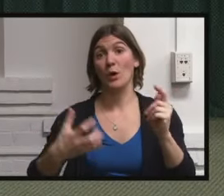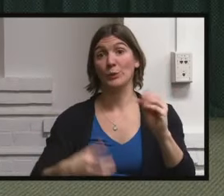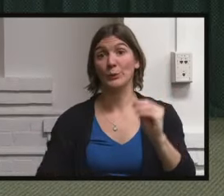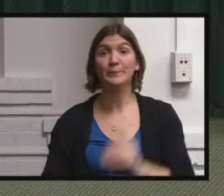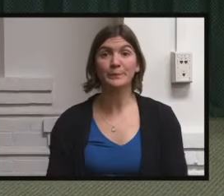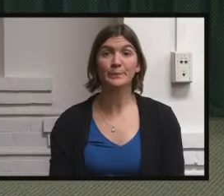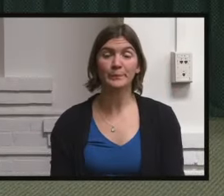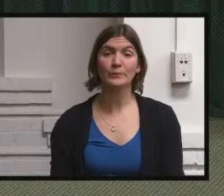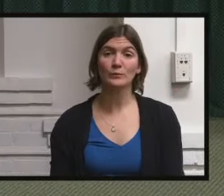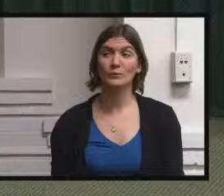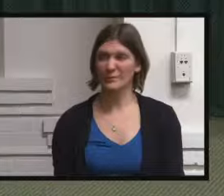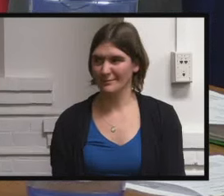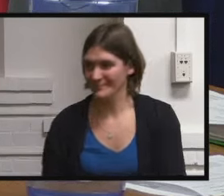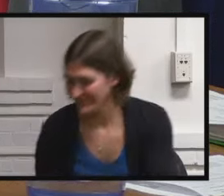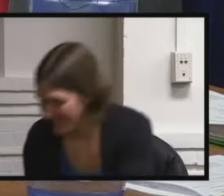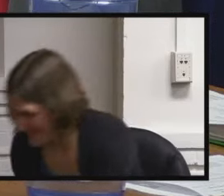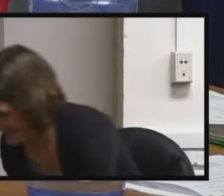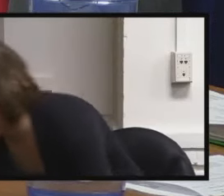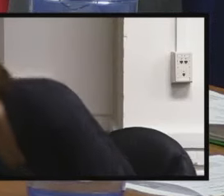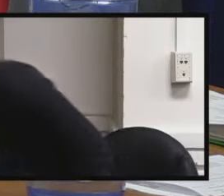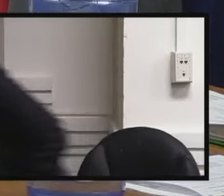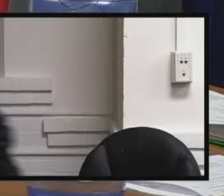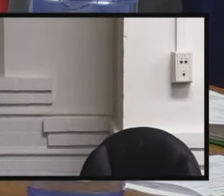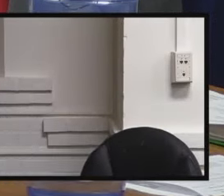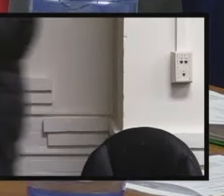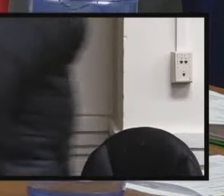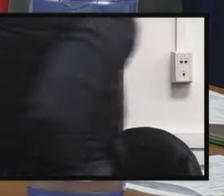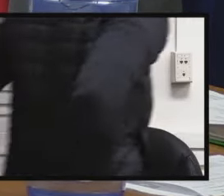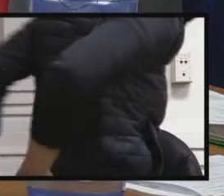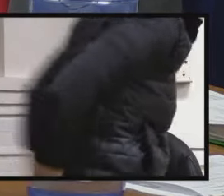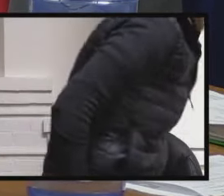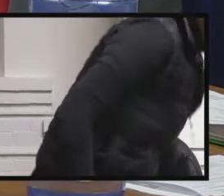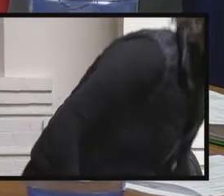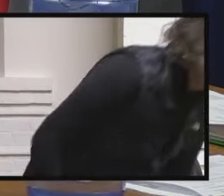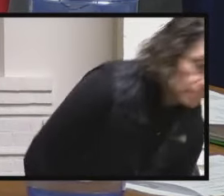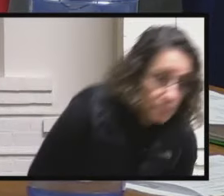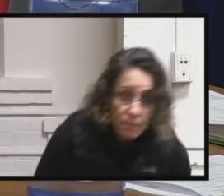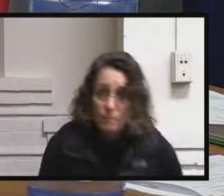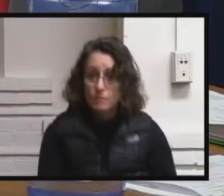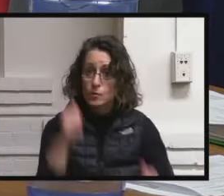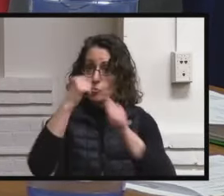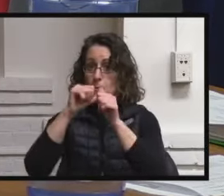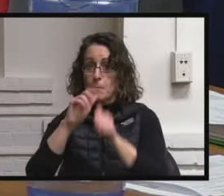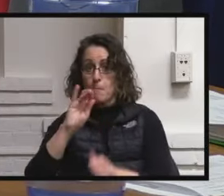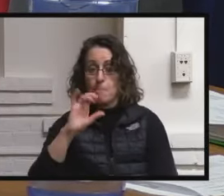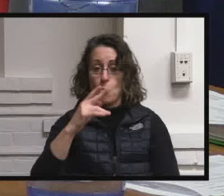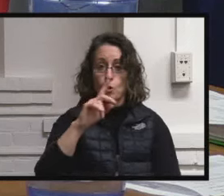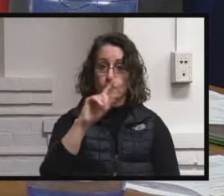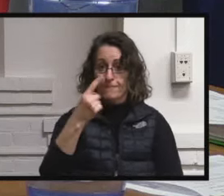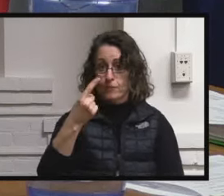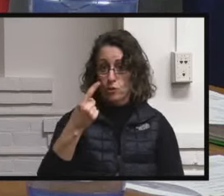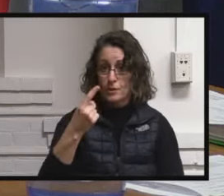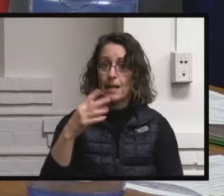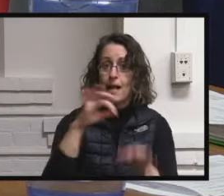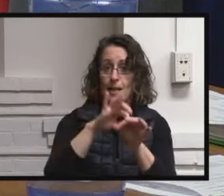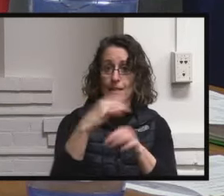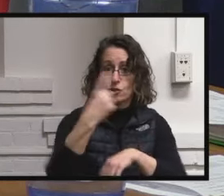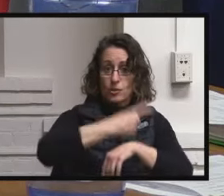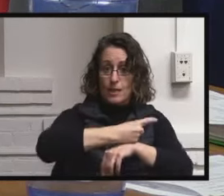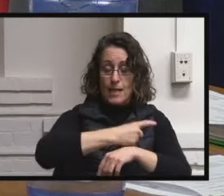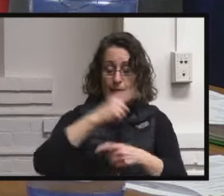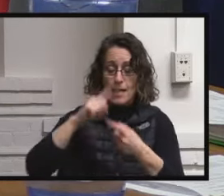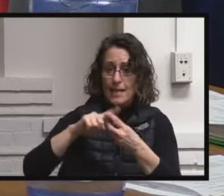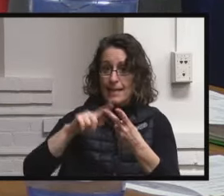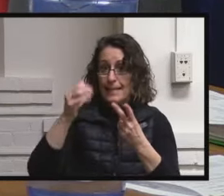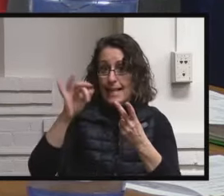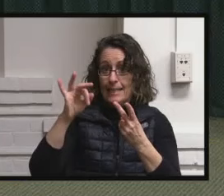this for town meeting. Remember the dates, March 1 is election day, and March 19 is town meeting day.